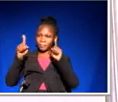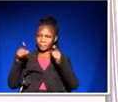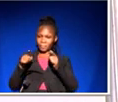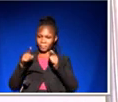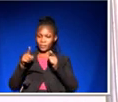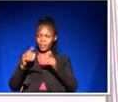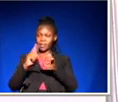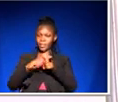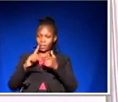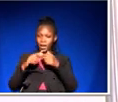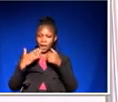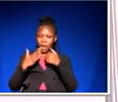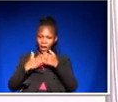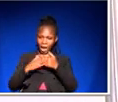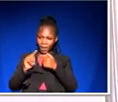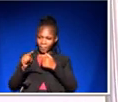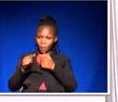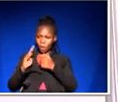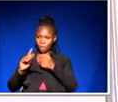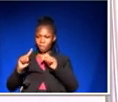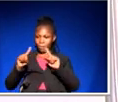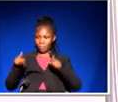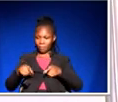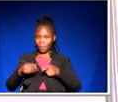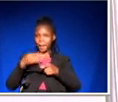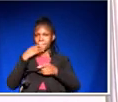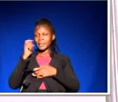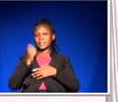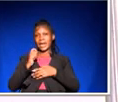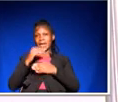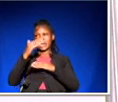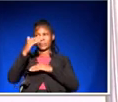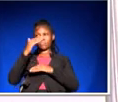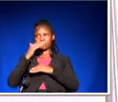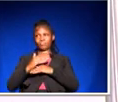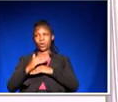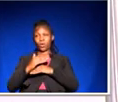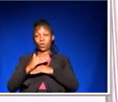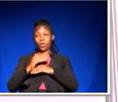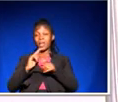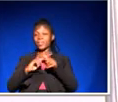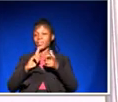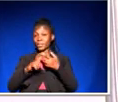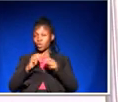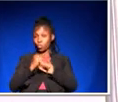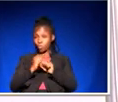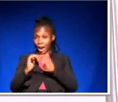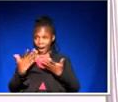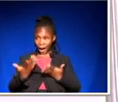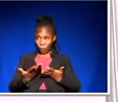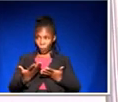coordinate 9, 4 below 5, 7. Then we work out the